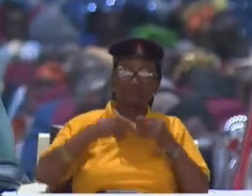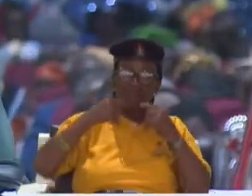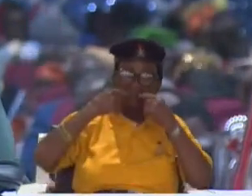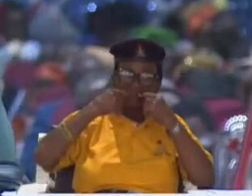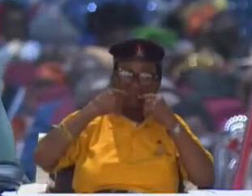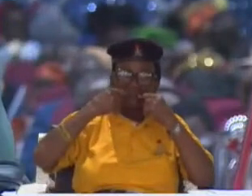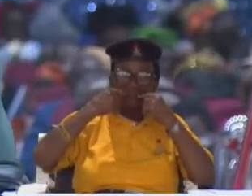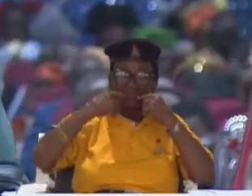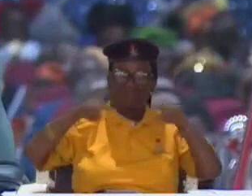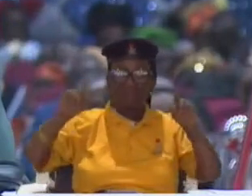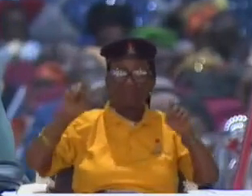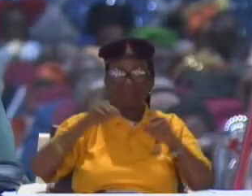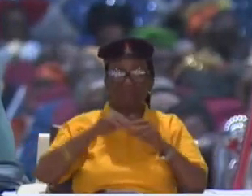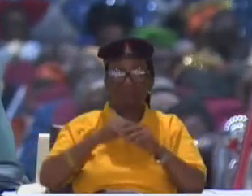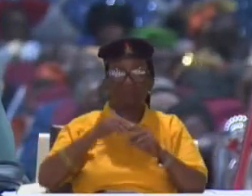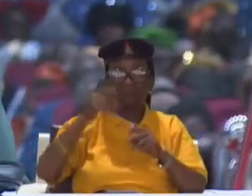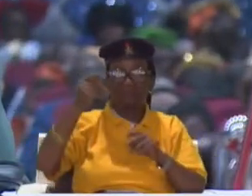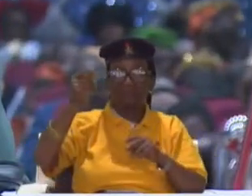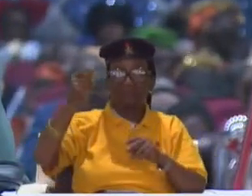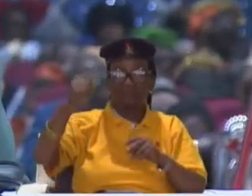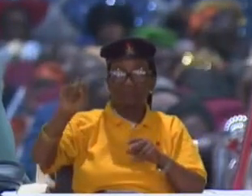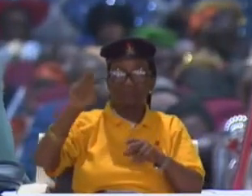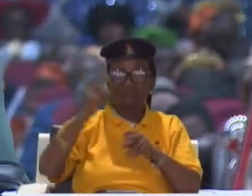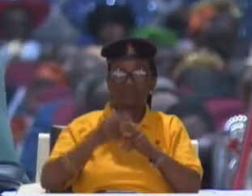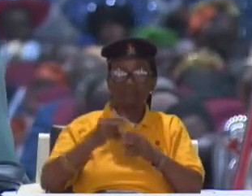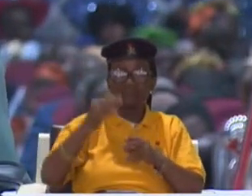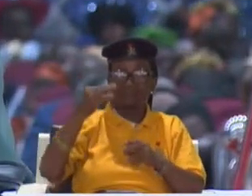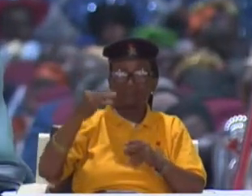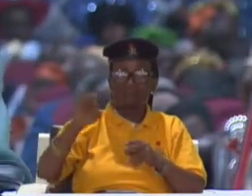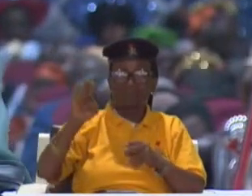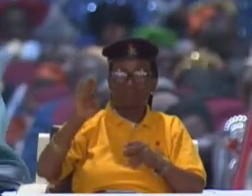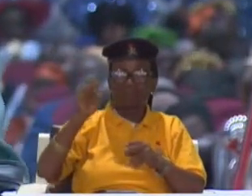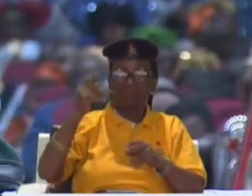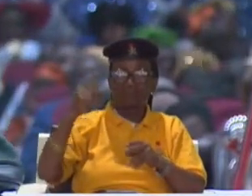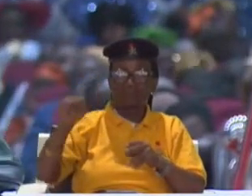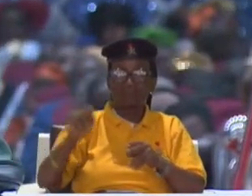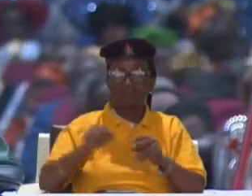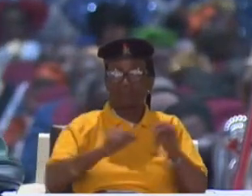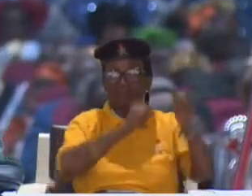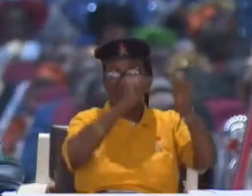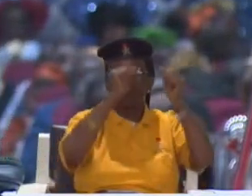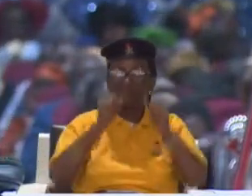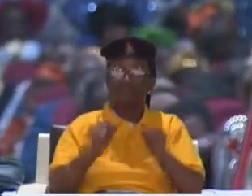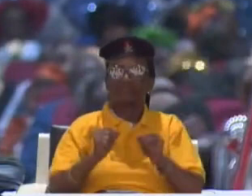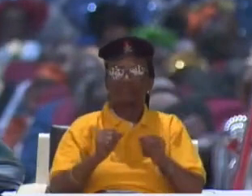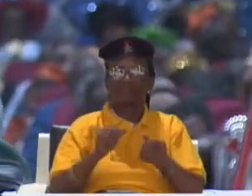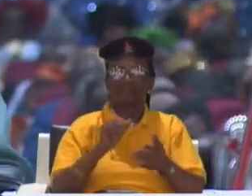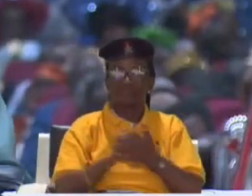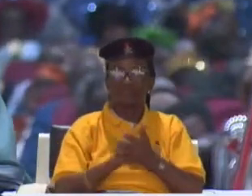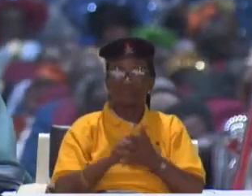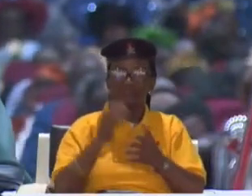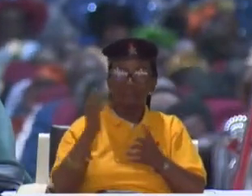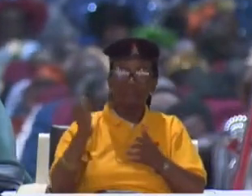the Almighty that there be no more sorrow in that town.